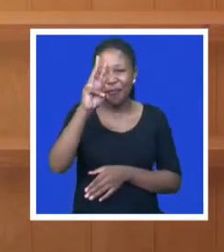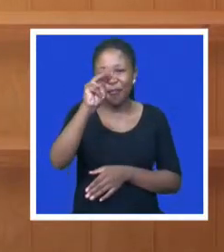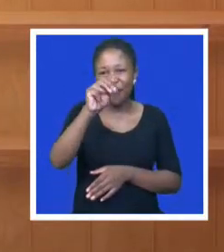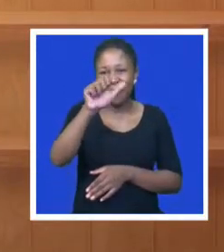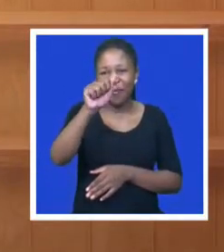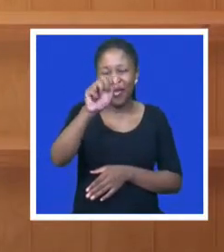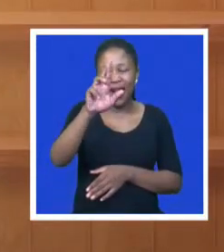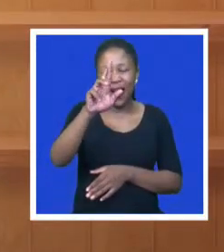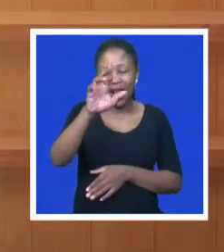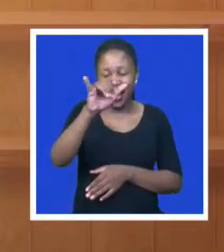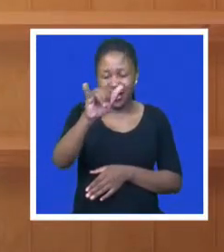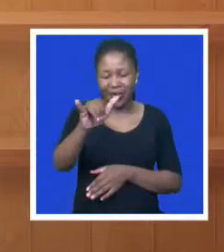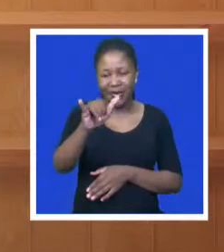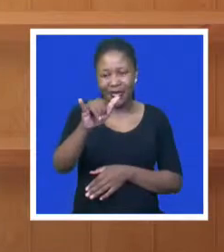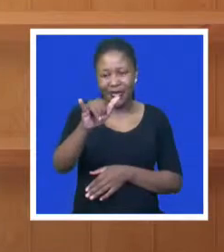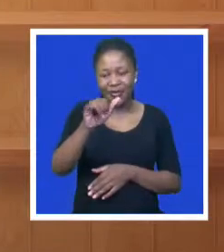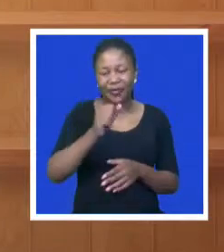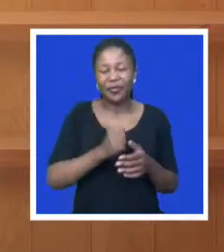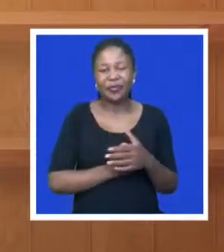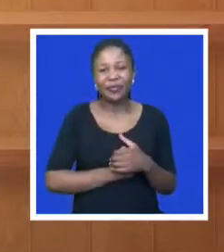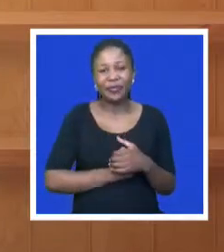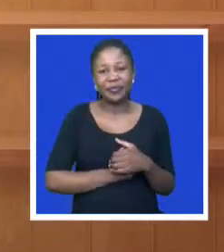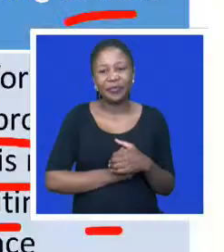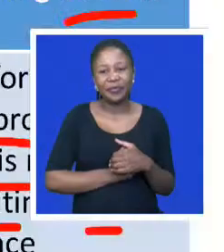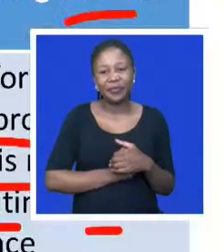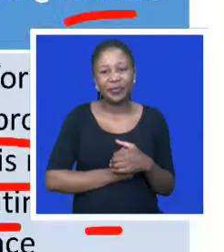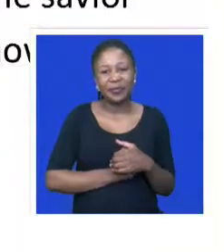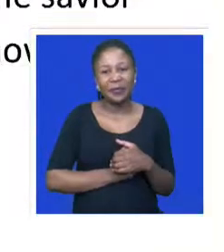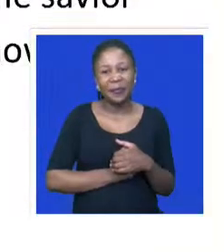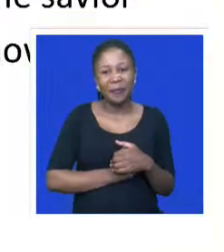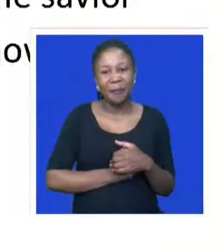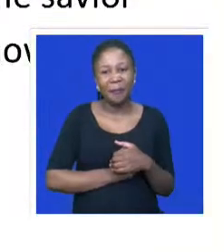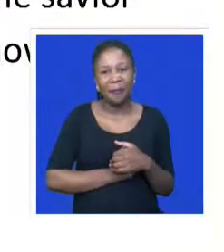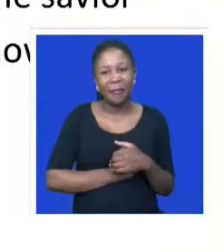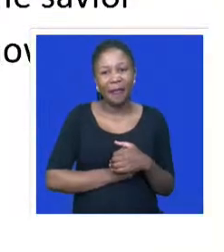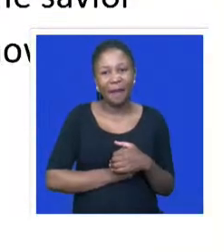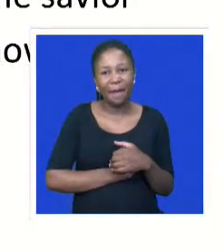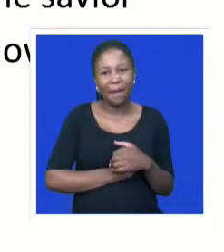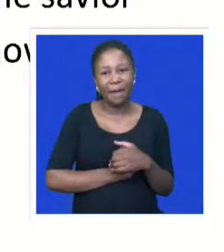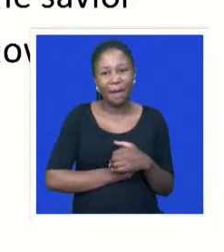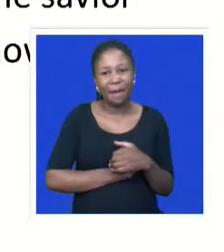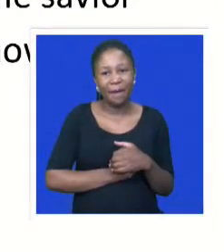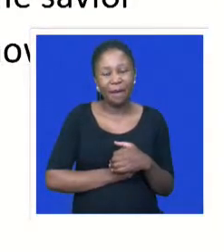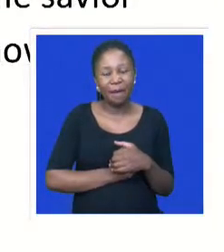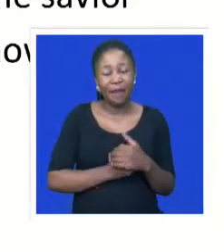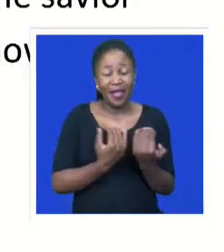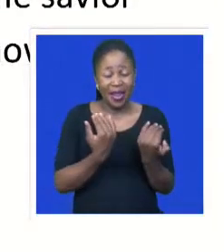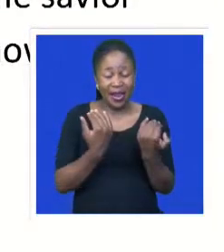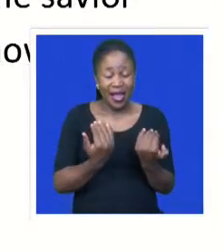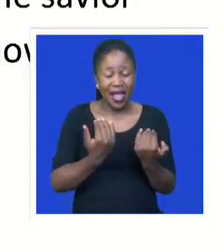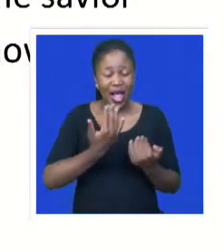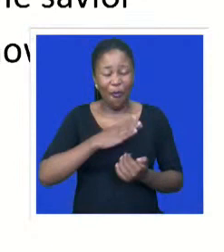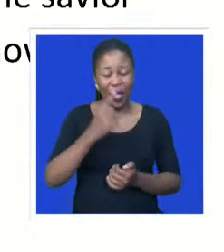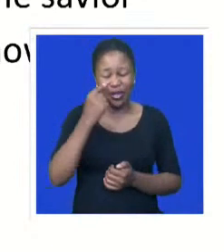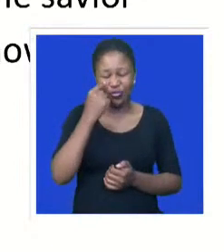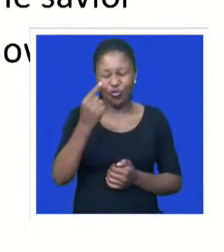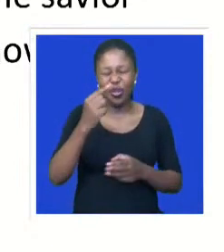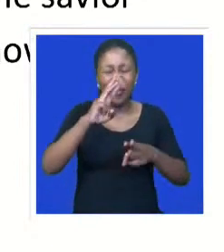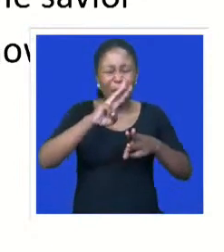his promise. Moving on, dear Lena. Now we look at Mary's